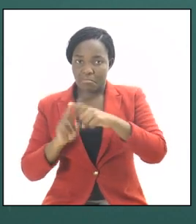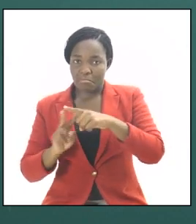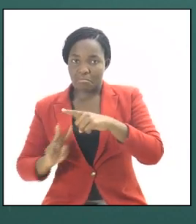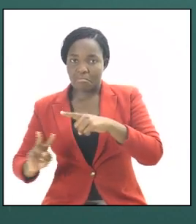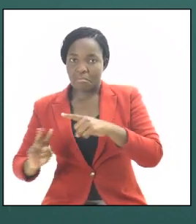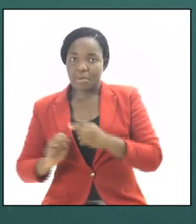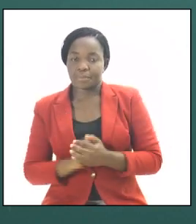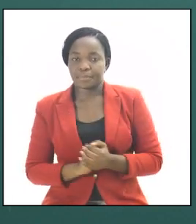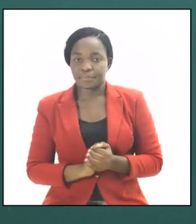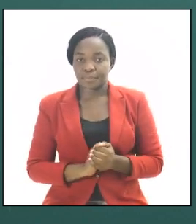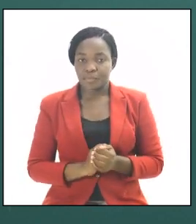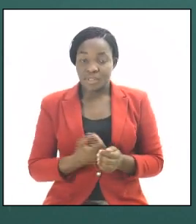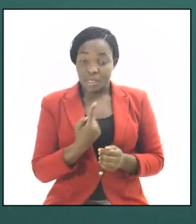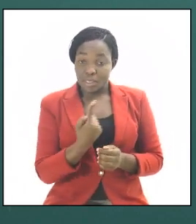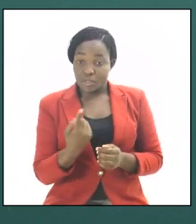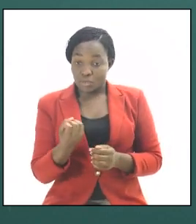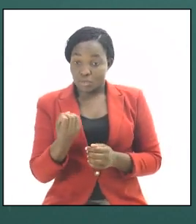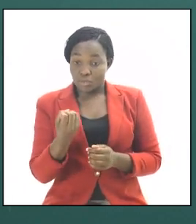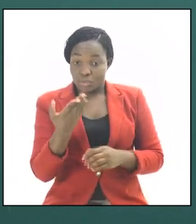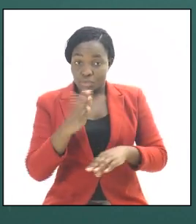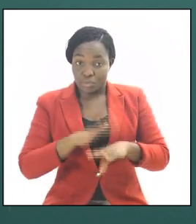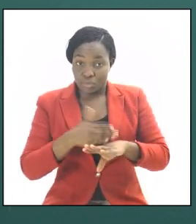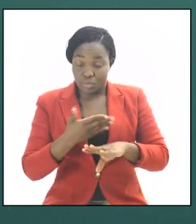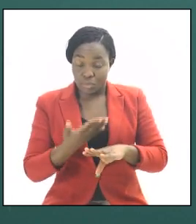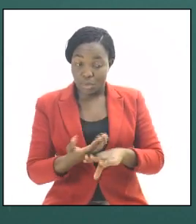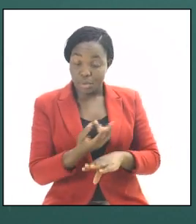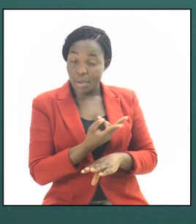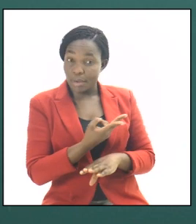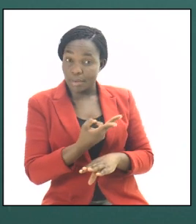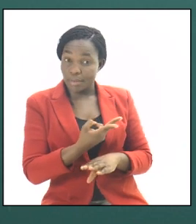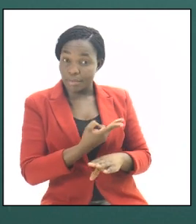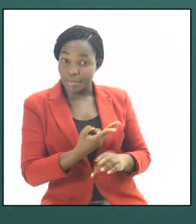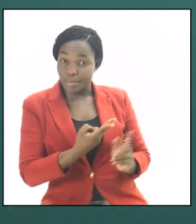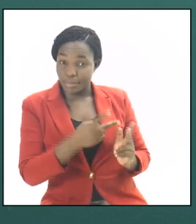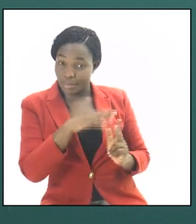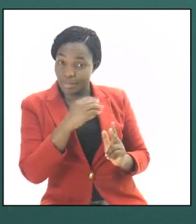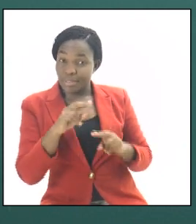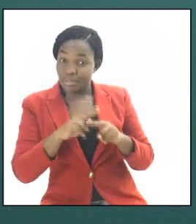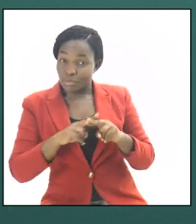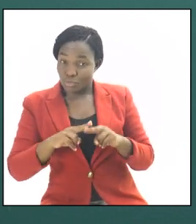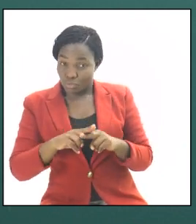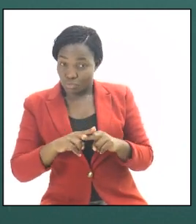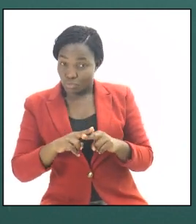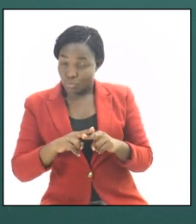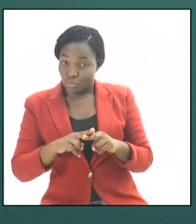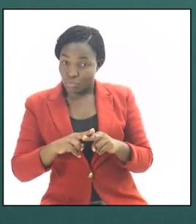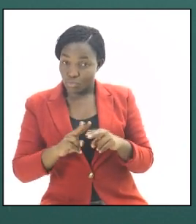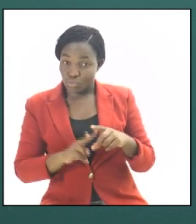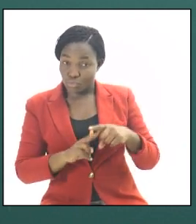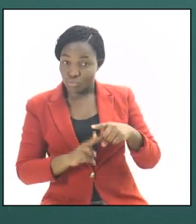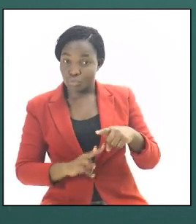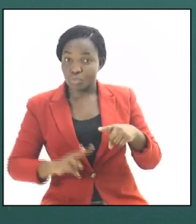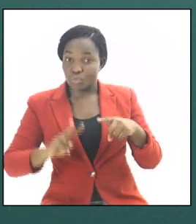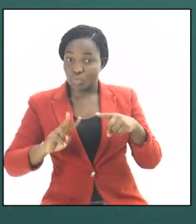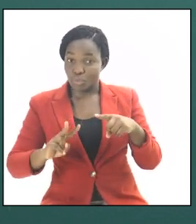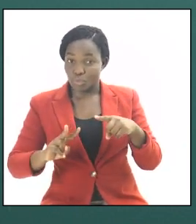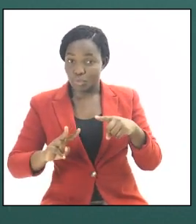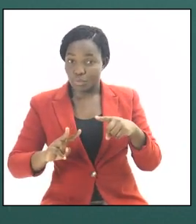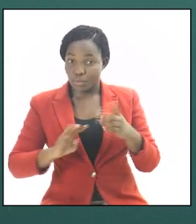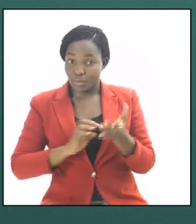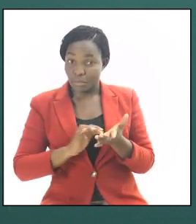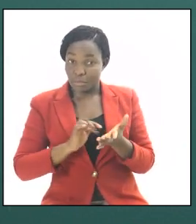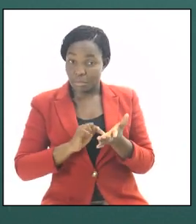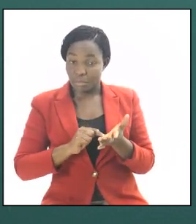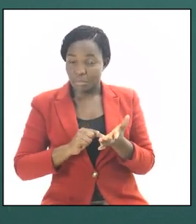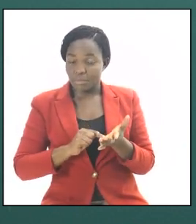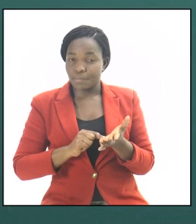Well, viewers, I hope you also followed the lesson easily. Let's just recap what Sally, Ben, and all